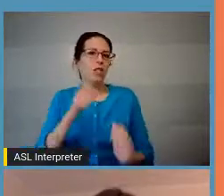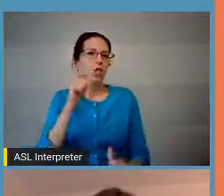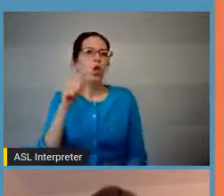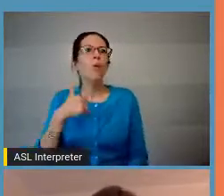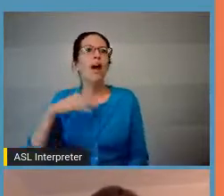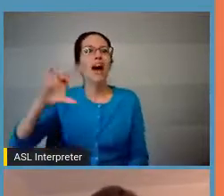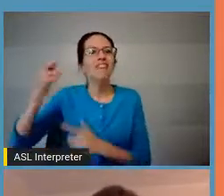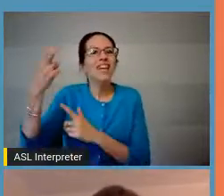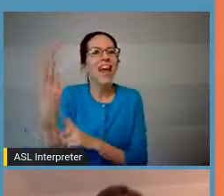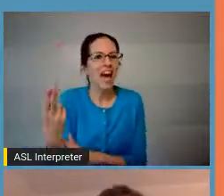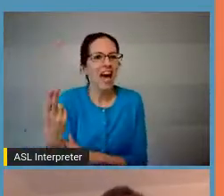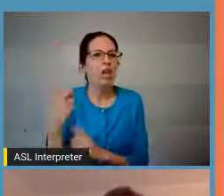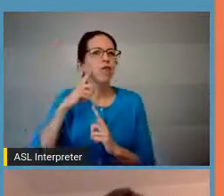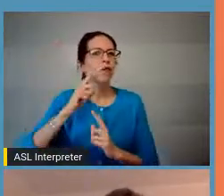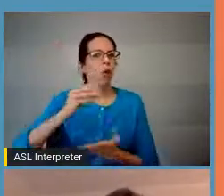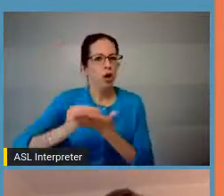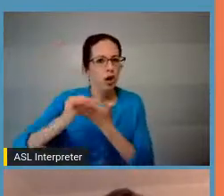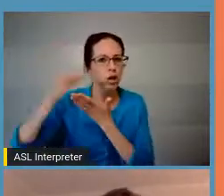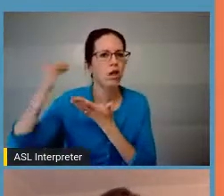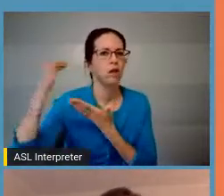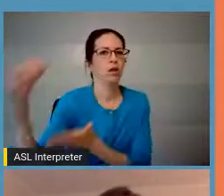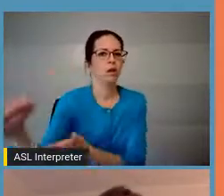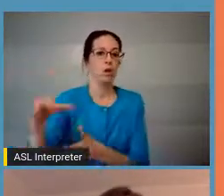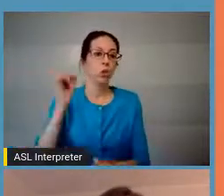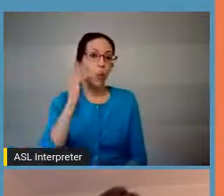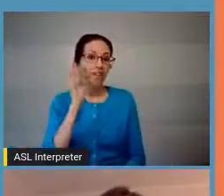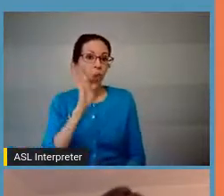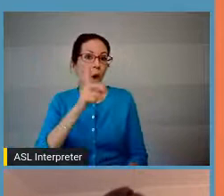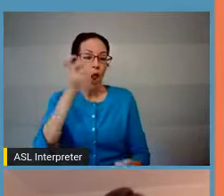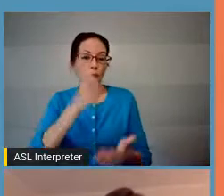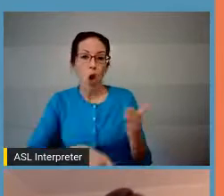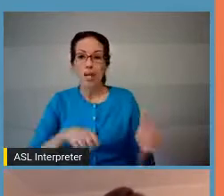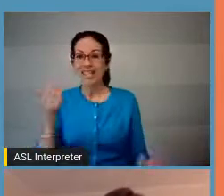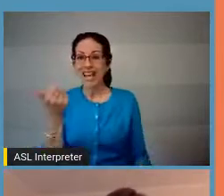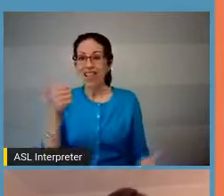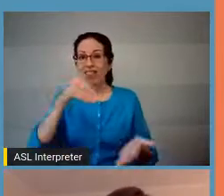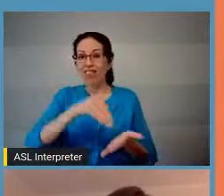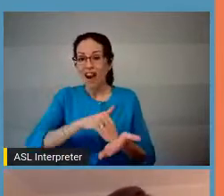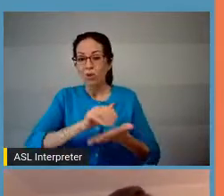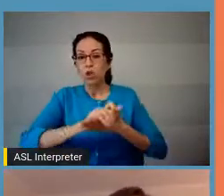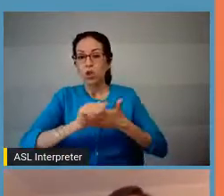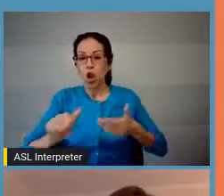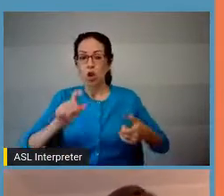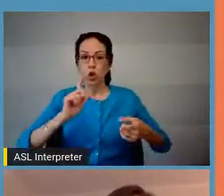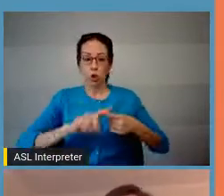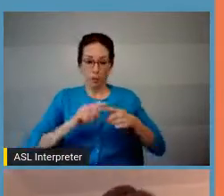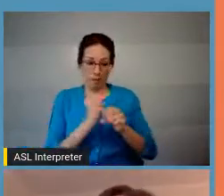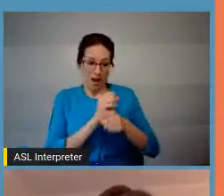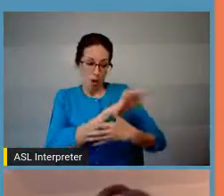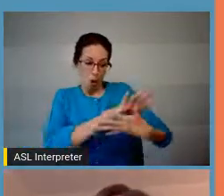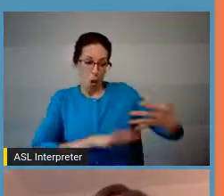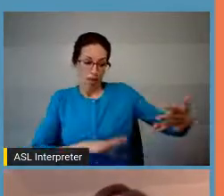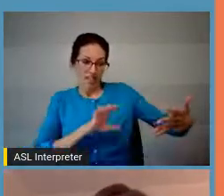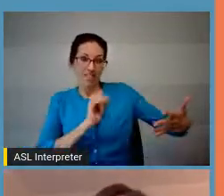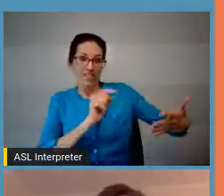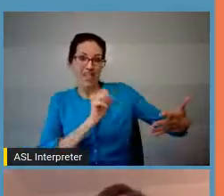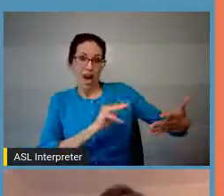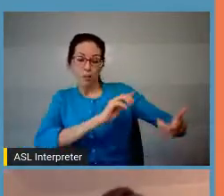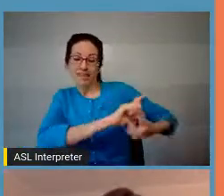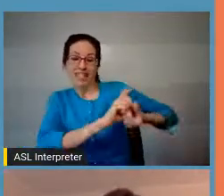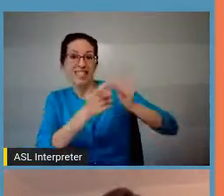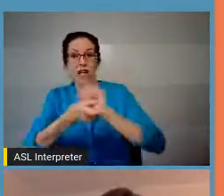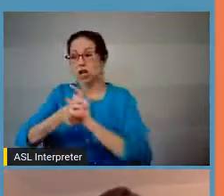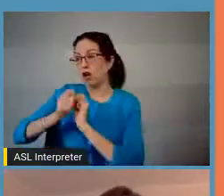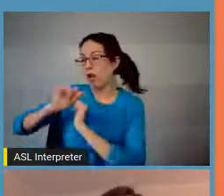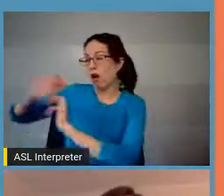outlay. So if it's going to cost $10,000 to digitize all of these items in one go and then bring them back and you're going to work on the rest